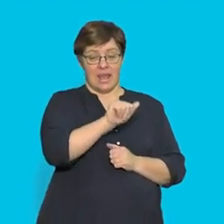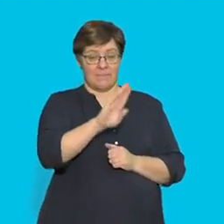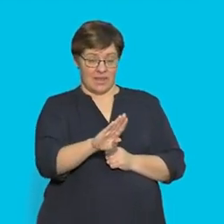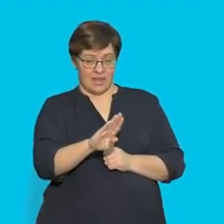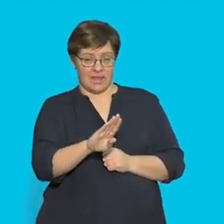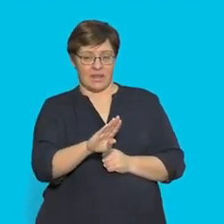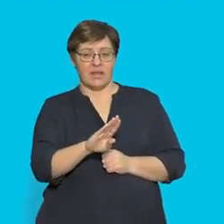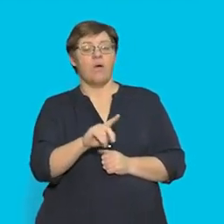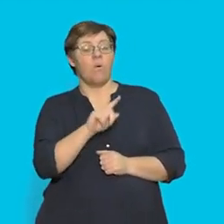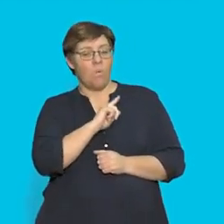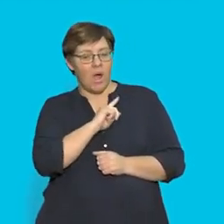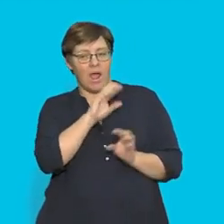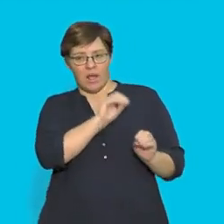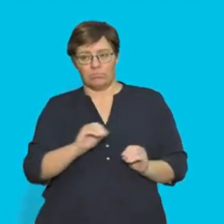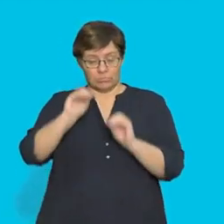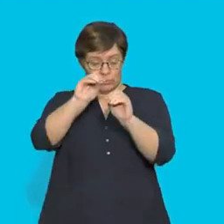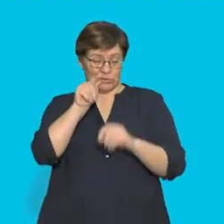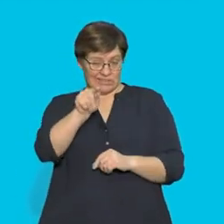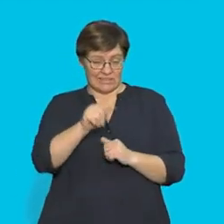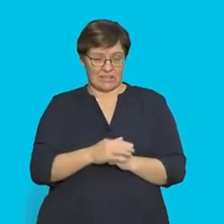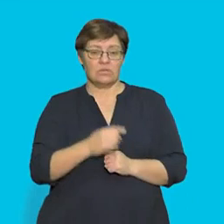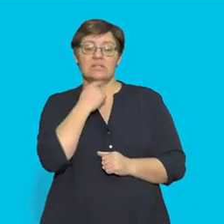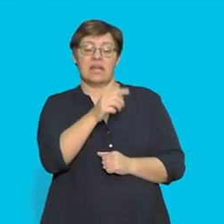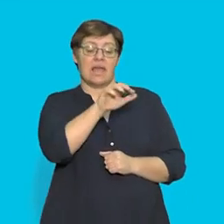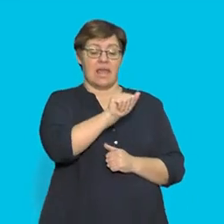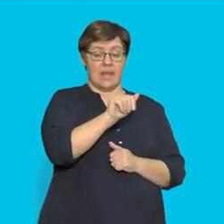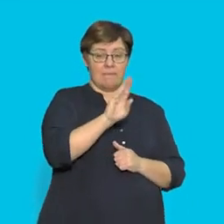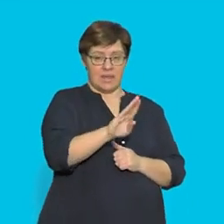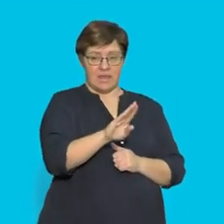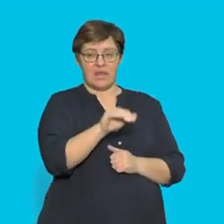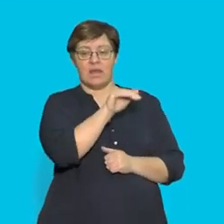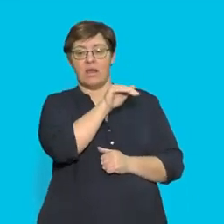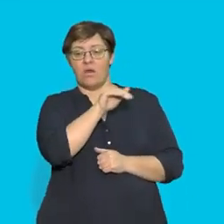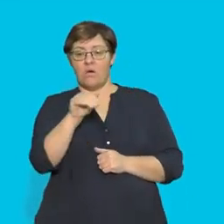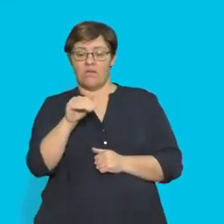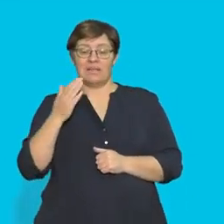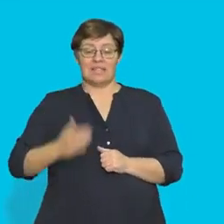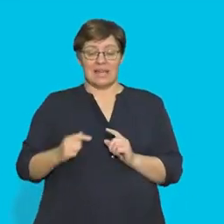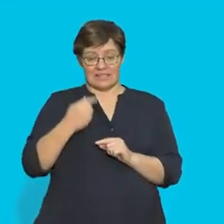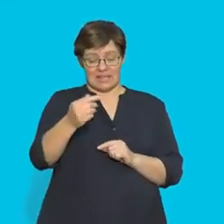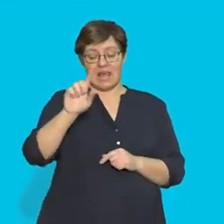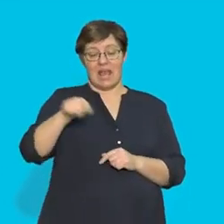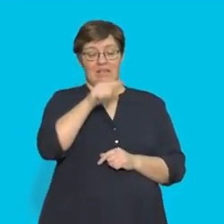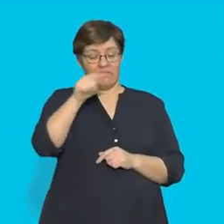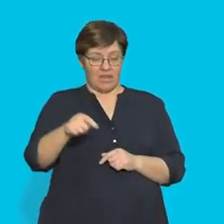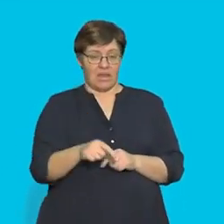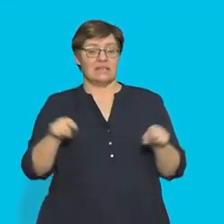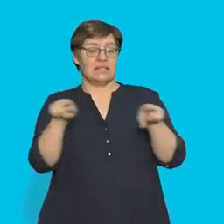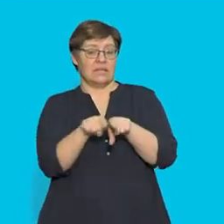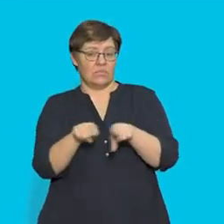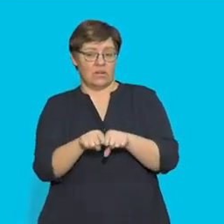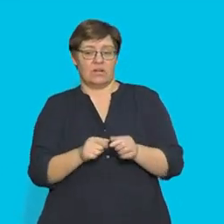We were looking to find AB, because we wanted to find AB to substitute into here. So we said AB over sine of the angle across it,